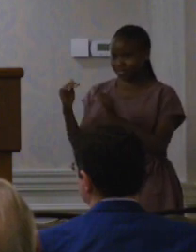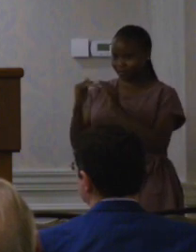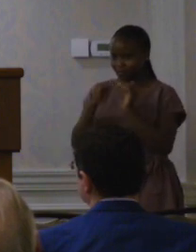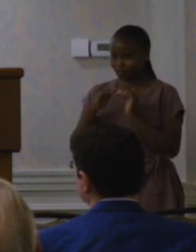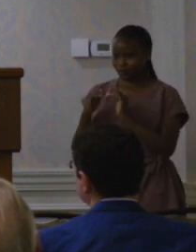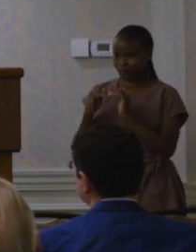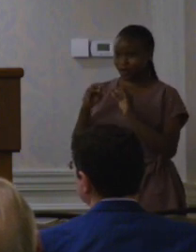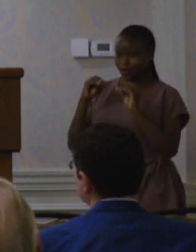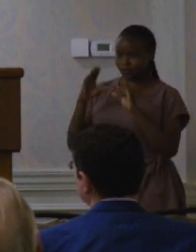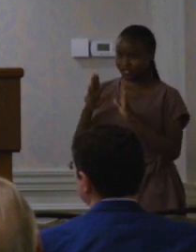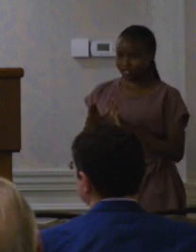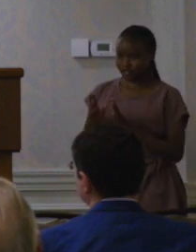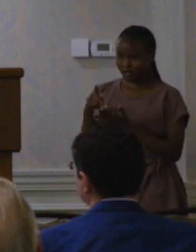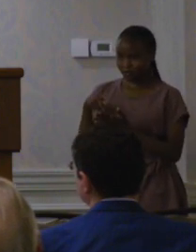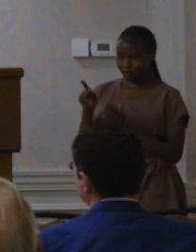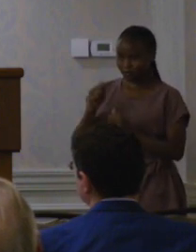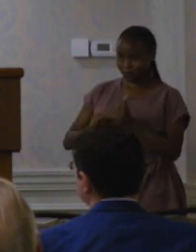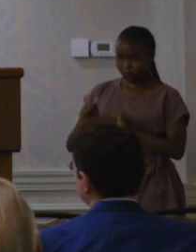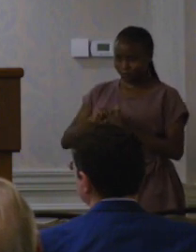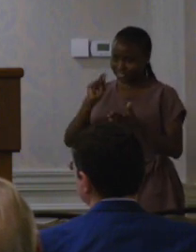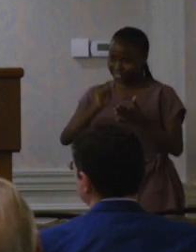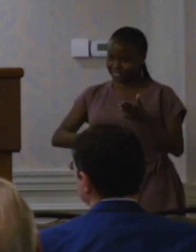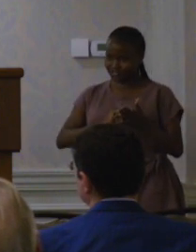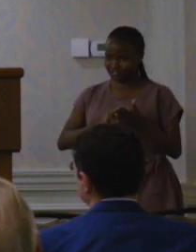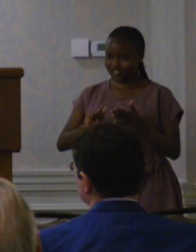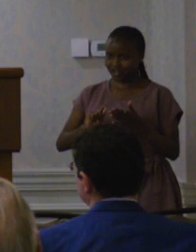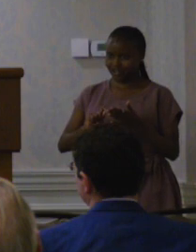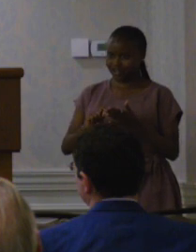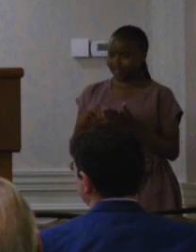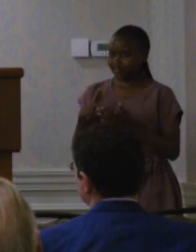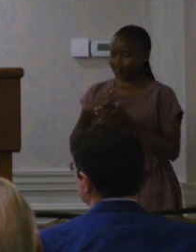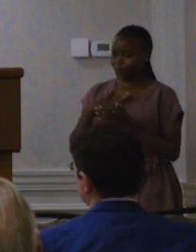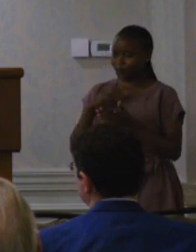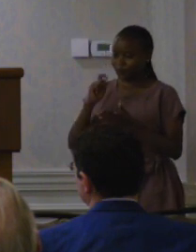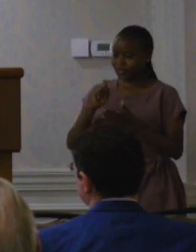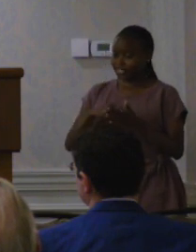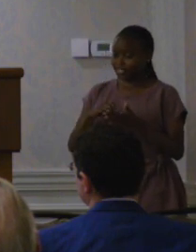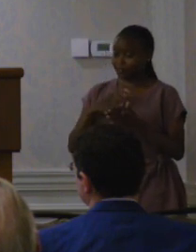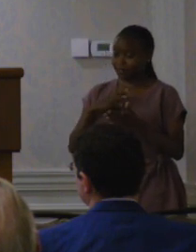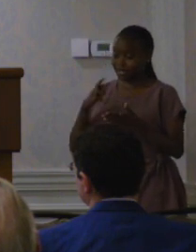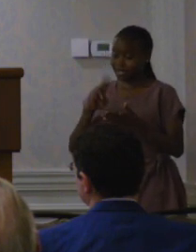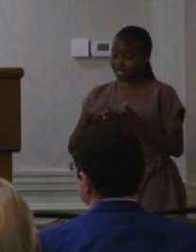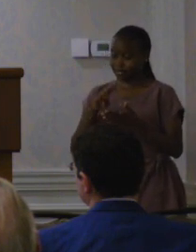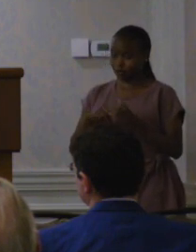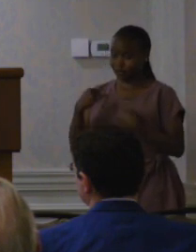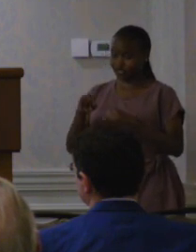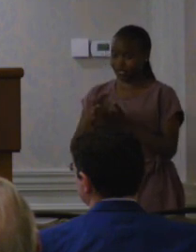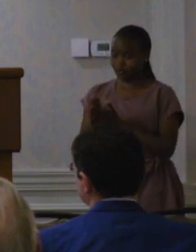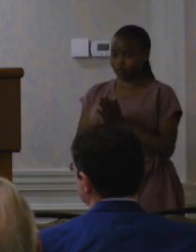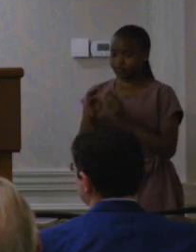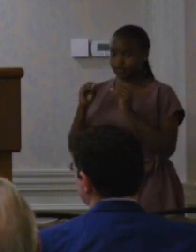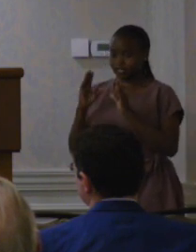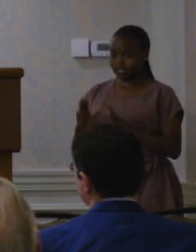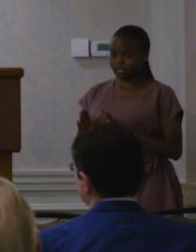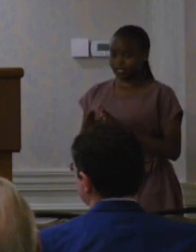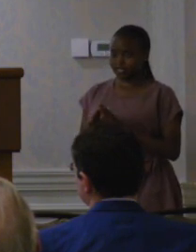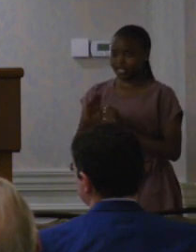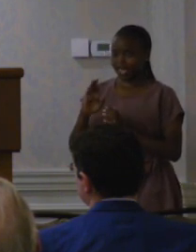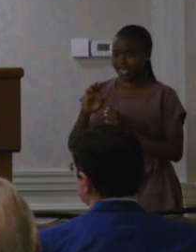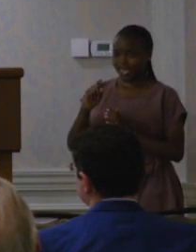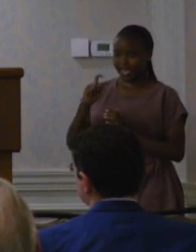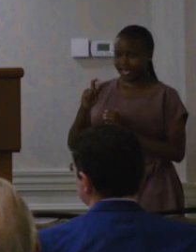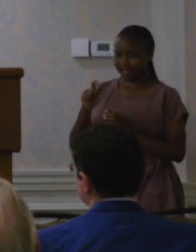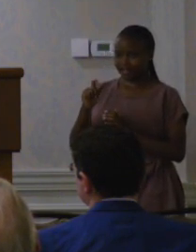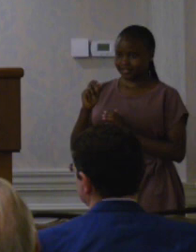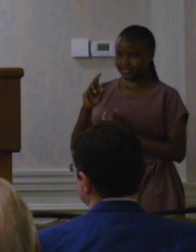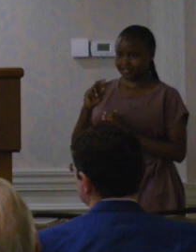teacher pay for performance literature in the sense that my read of that literature is that in terms of trying to motivate teachers extrinsically, is that